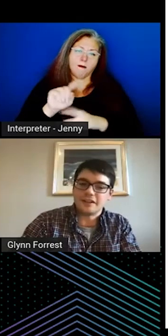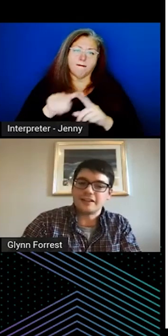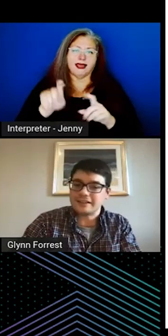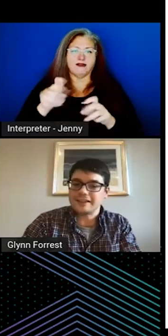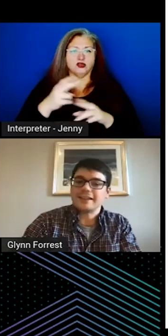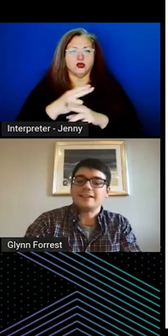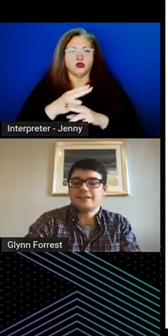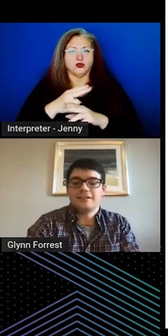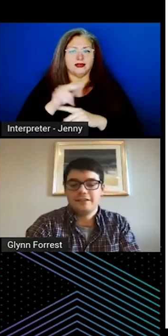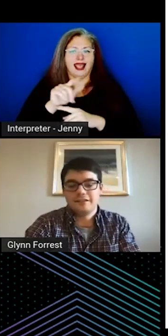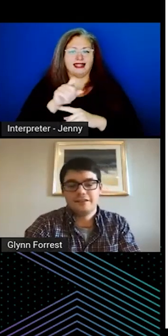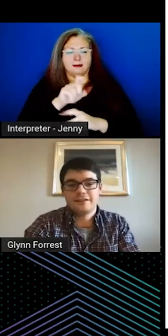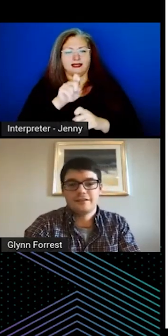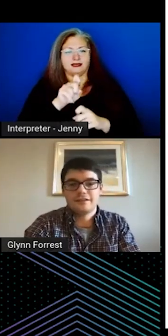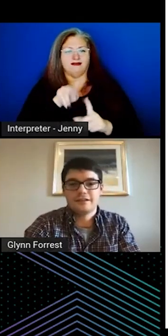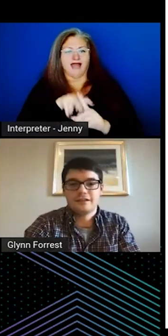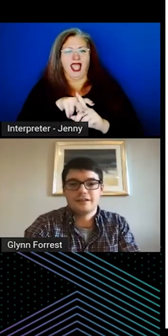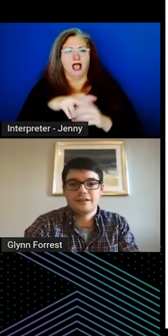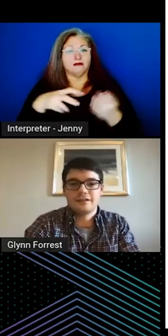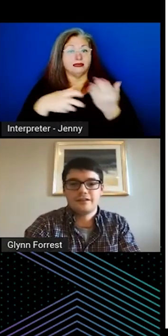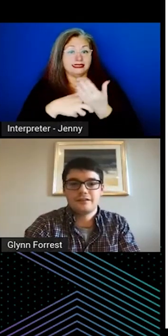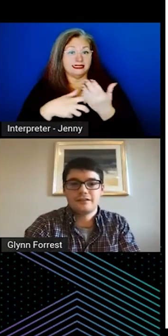to file a ticket.